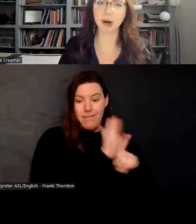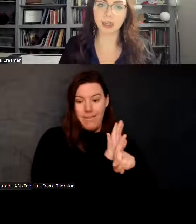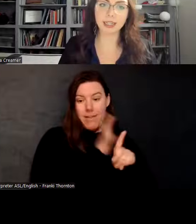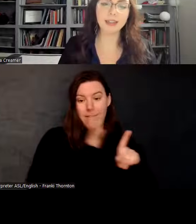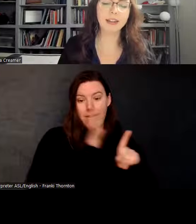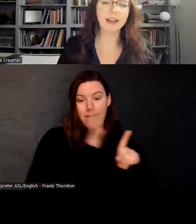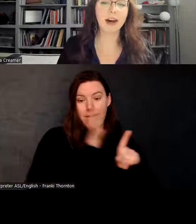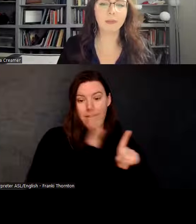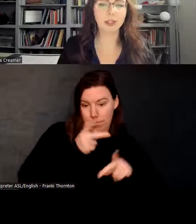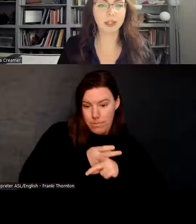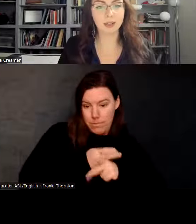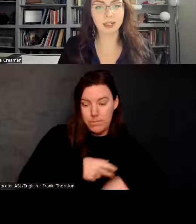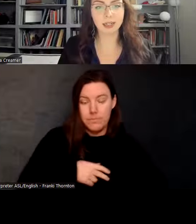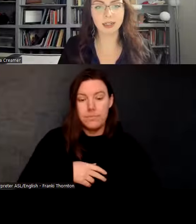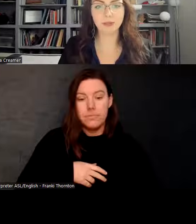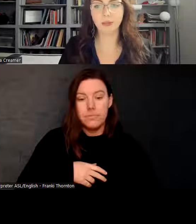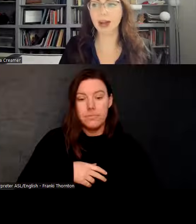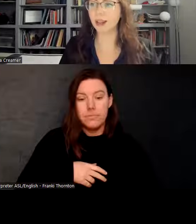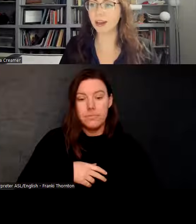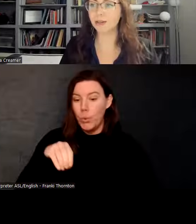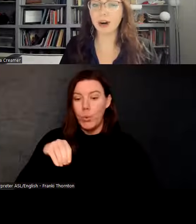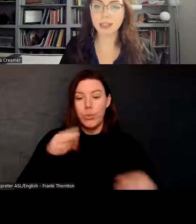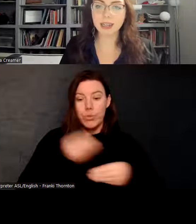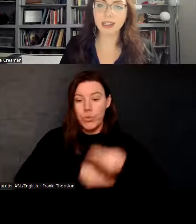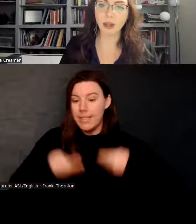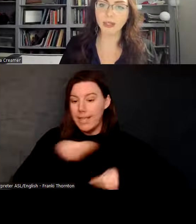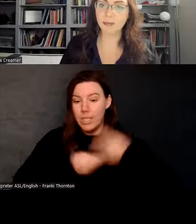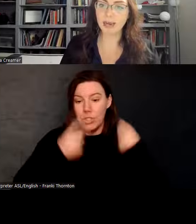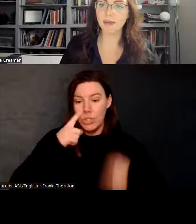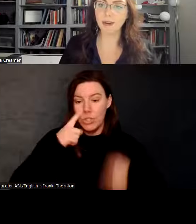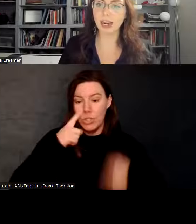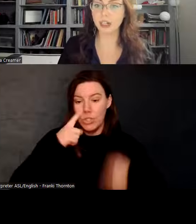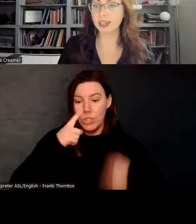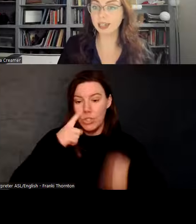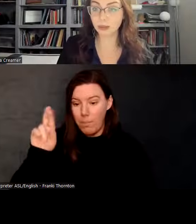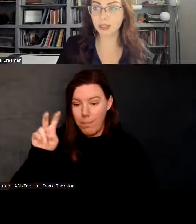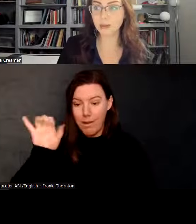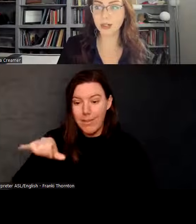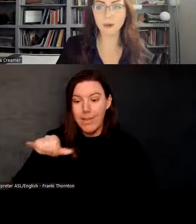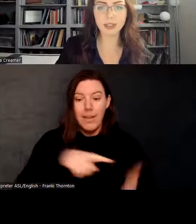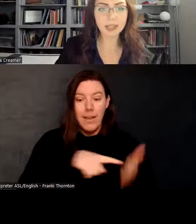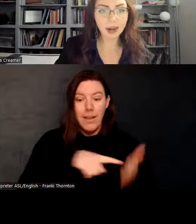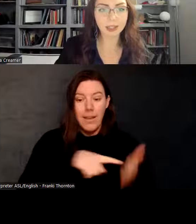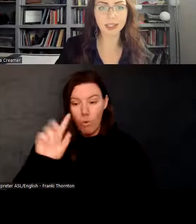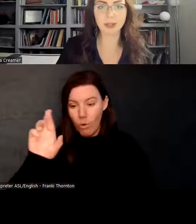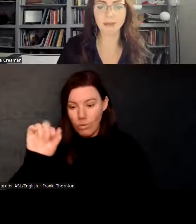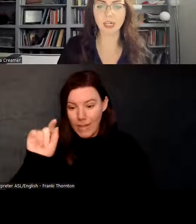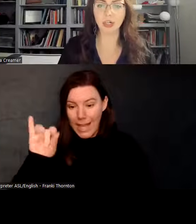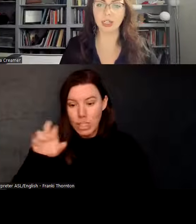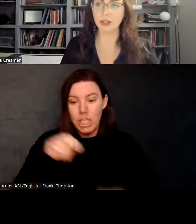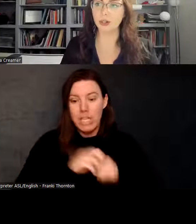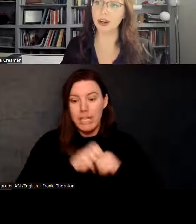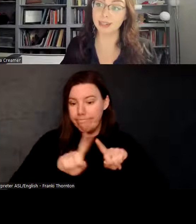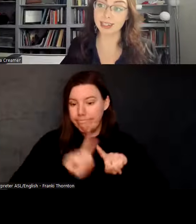transactions of barley, deliveries from outlying farmsteads, loans, and payment for ration. And there can really be no doubt that this was a